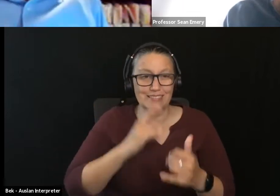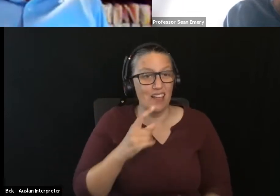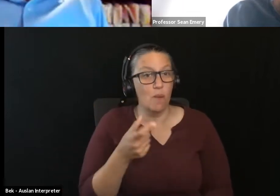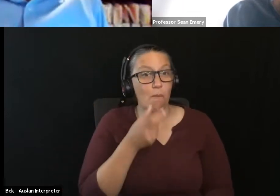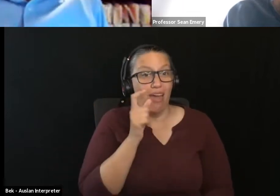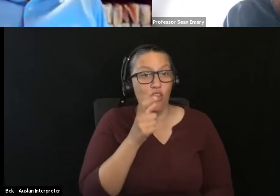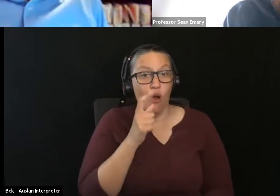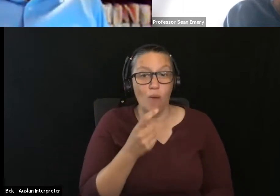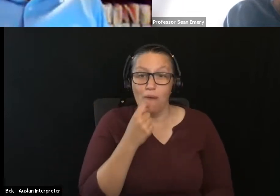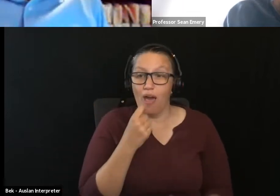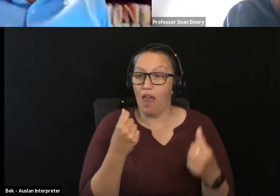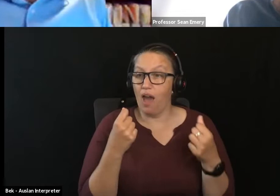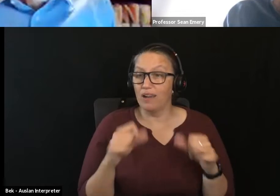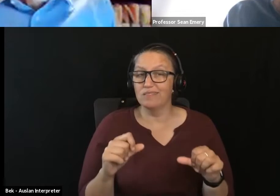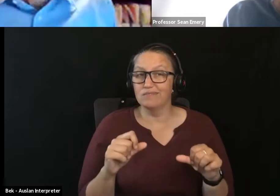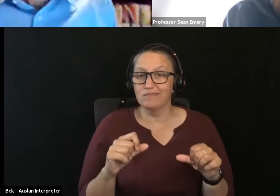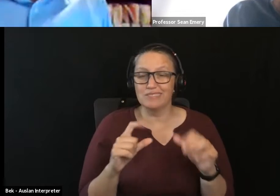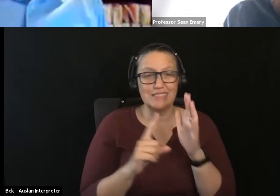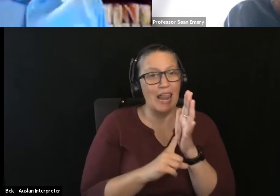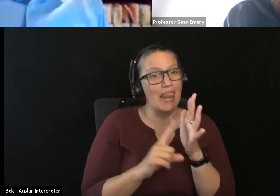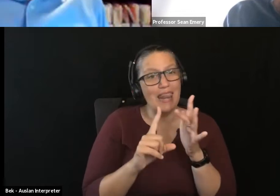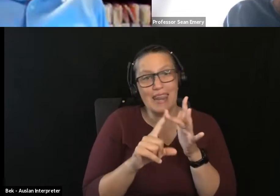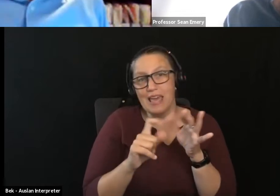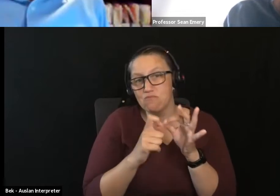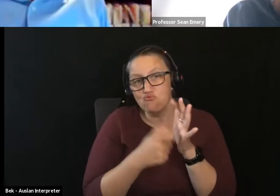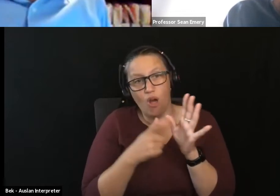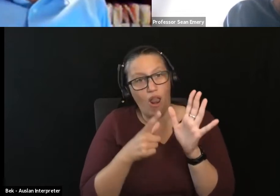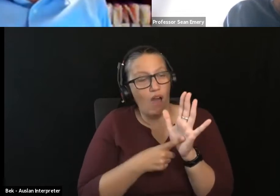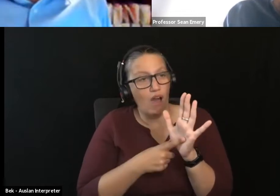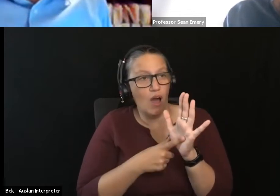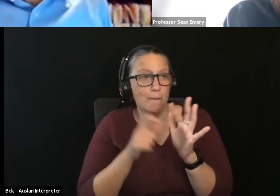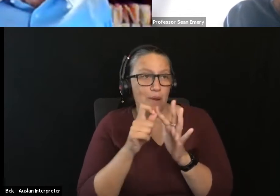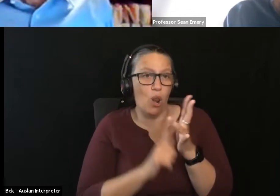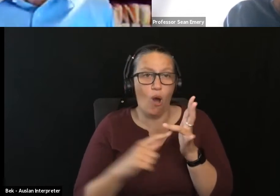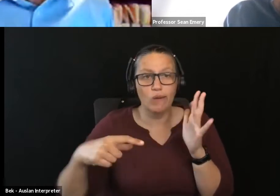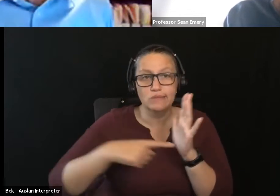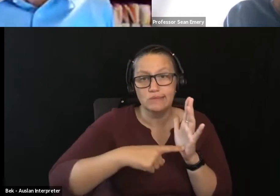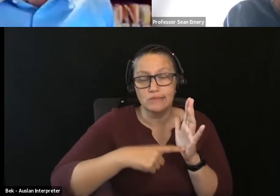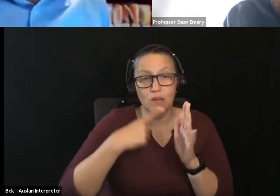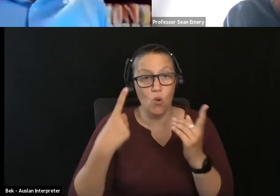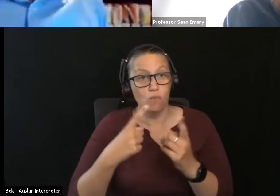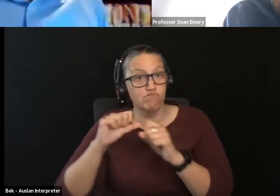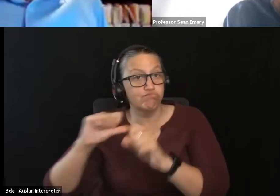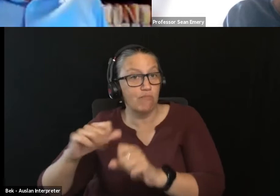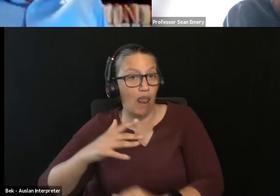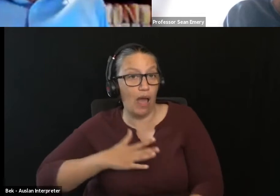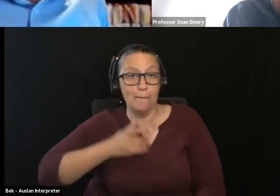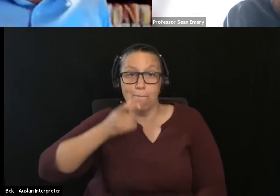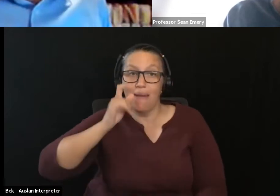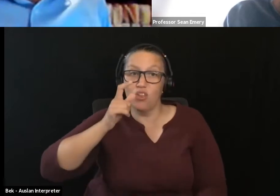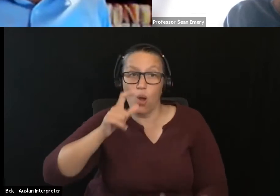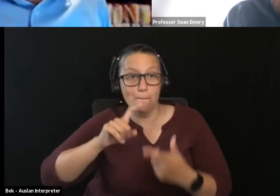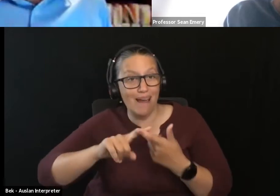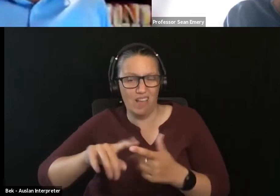some kind of a liberal plot, that the people who are in favor of methadone maintenance aren't really